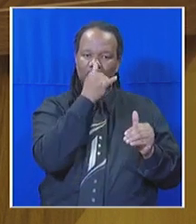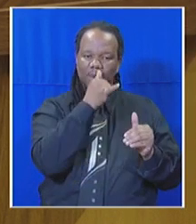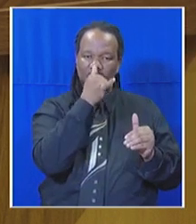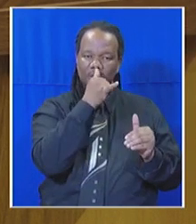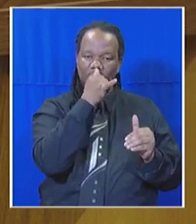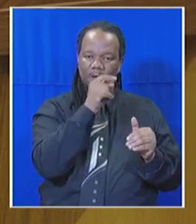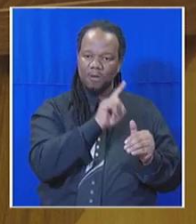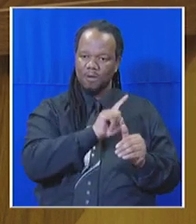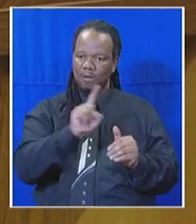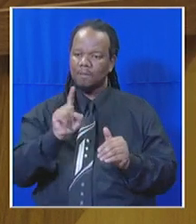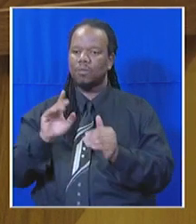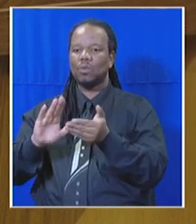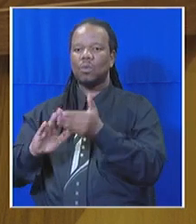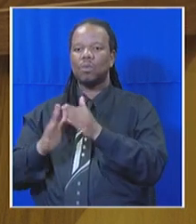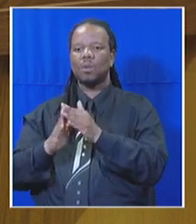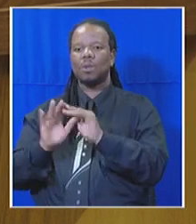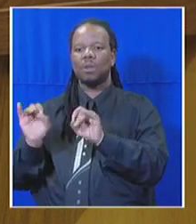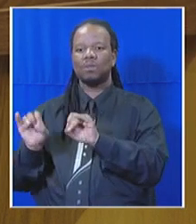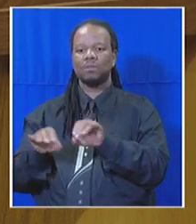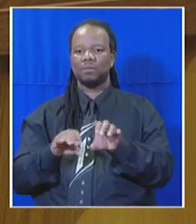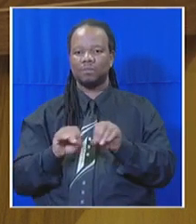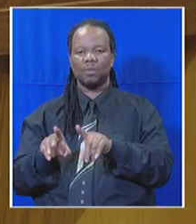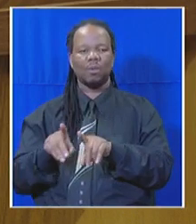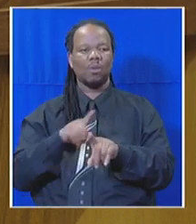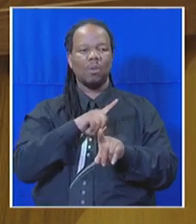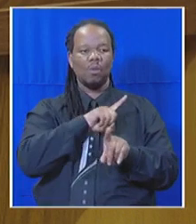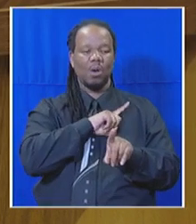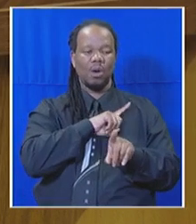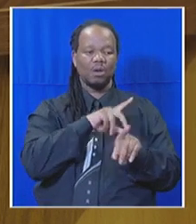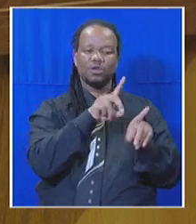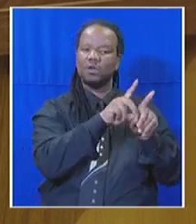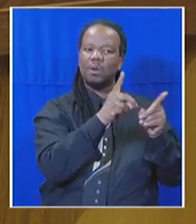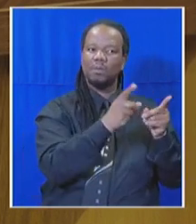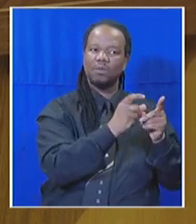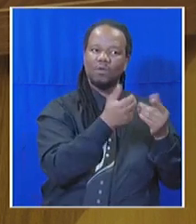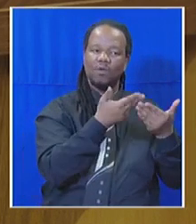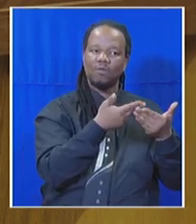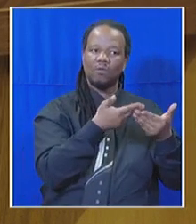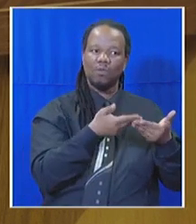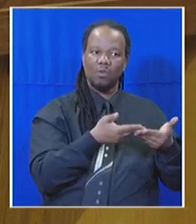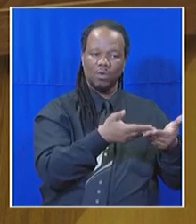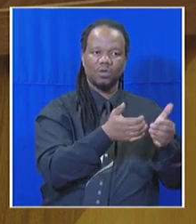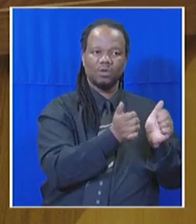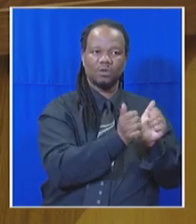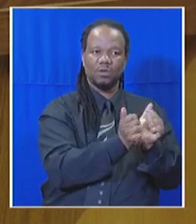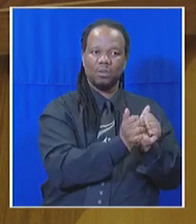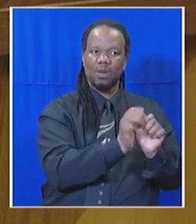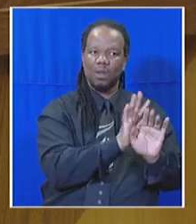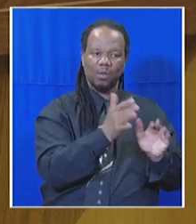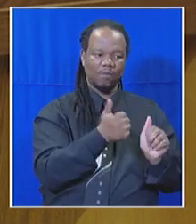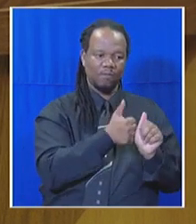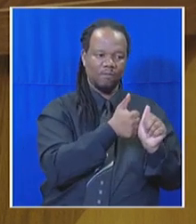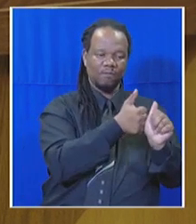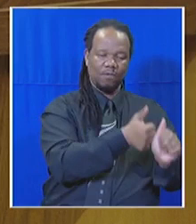our society. This is because the Department of Correctional Services has abdicated its constitutional